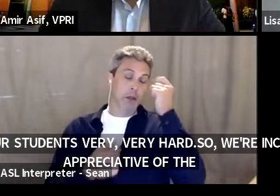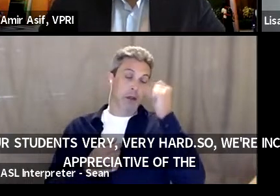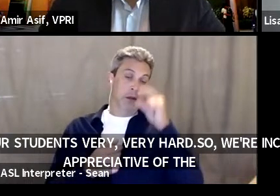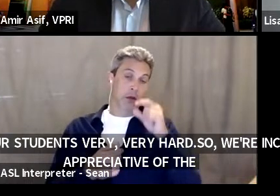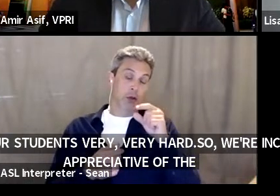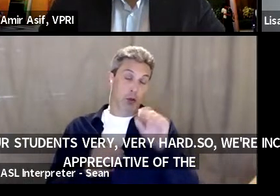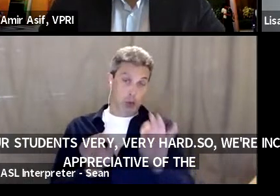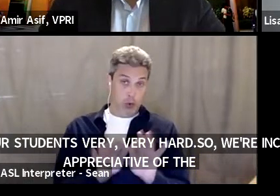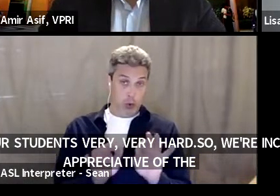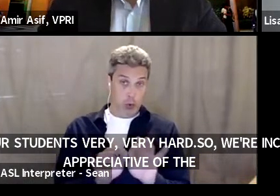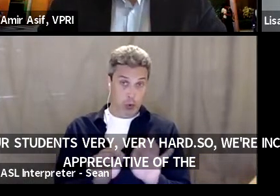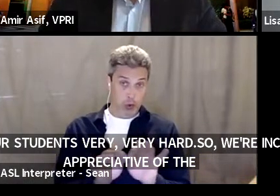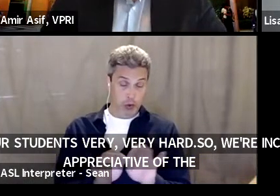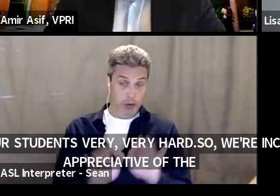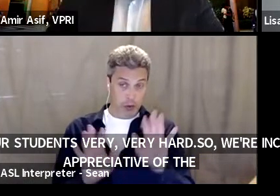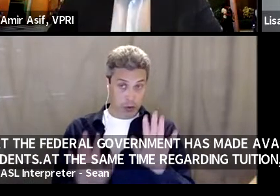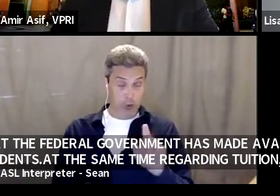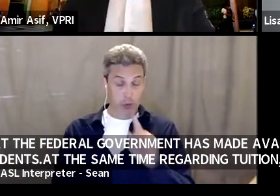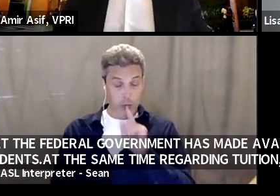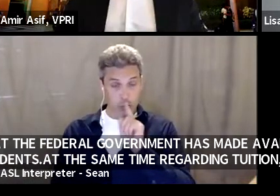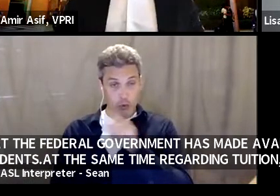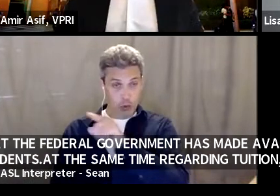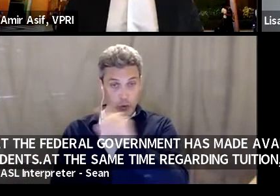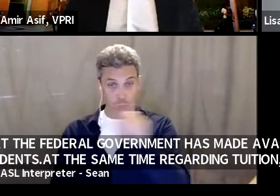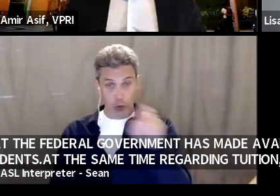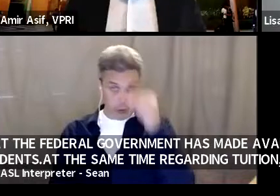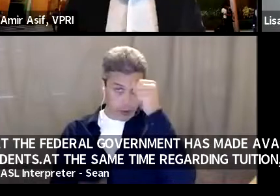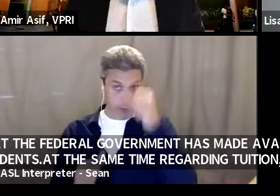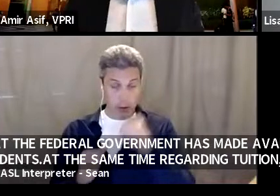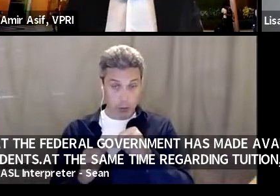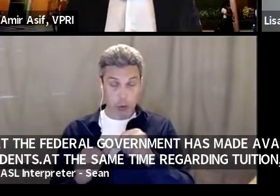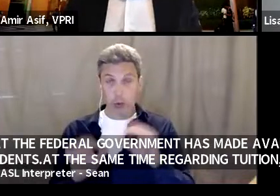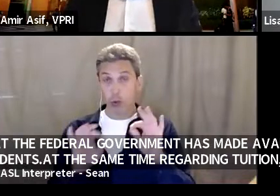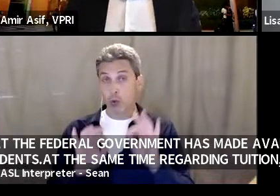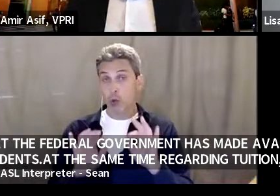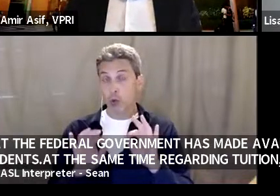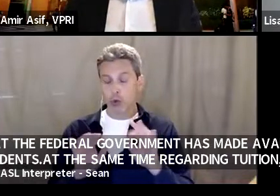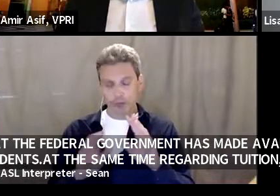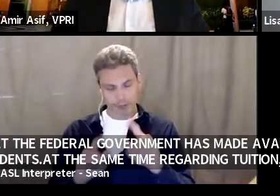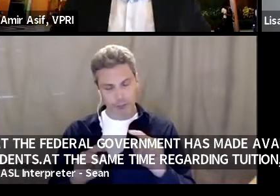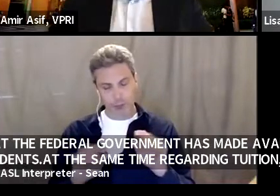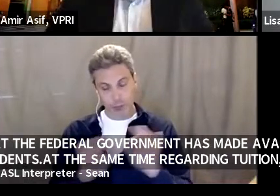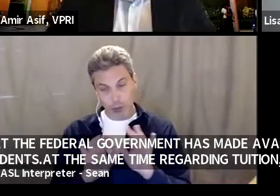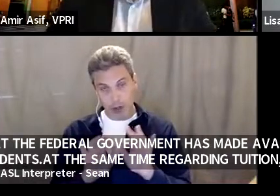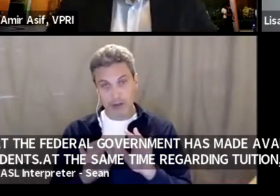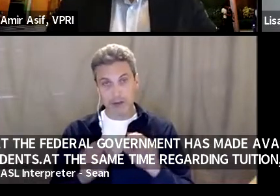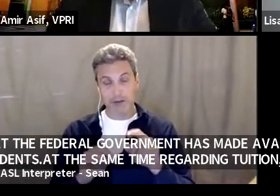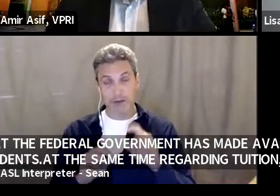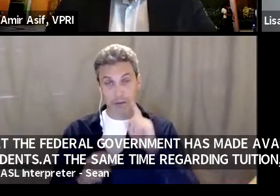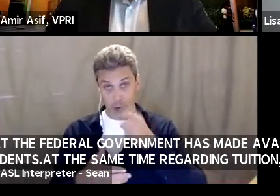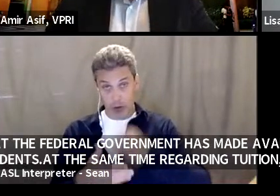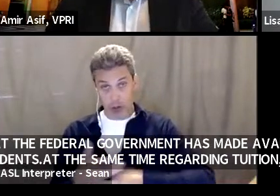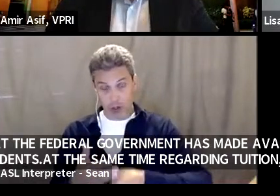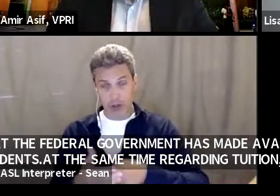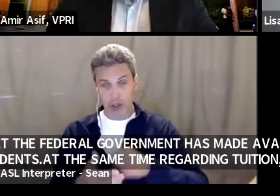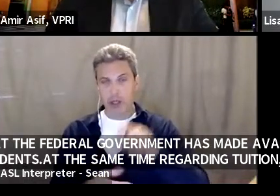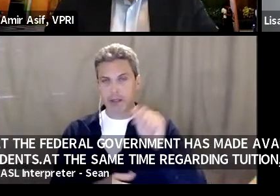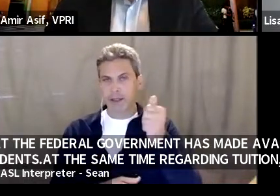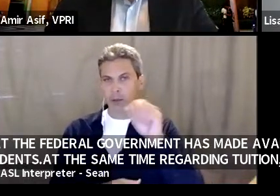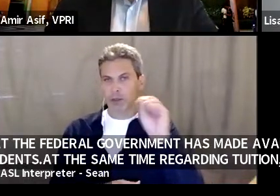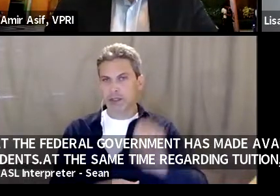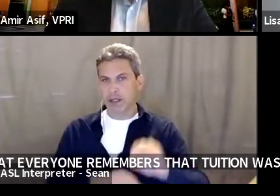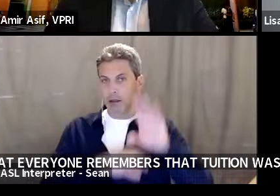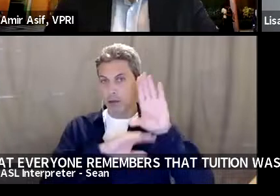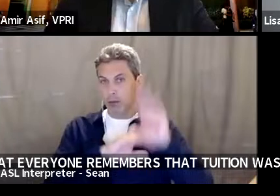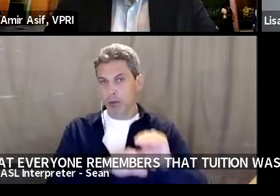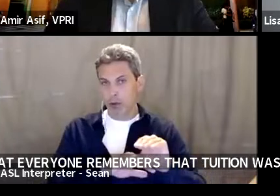that everyone remembers that tuition was cut by 10% for 1920. And there'll